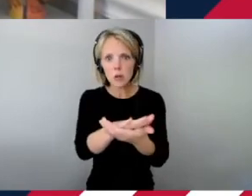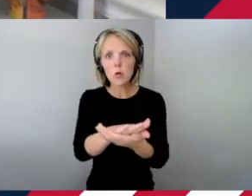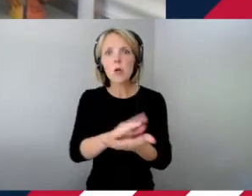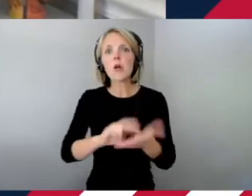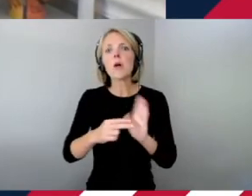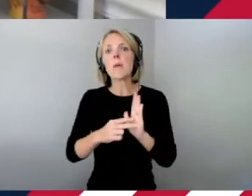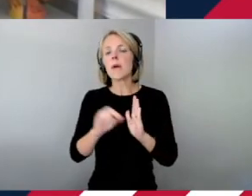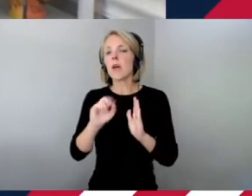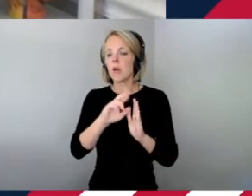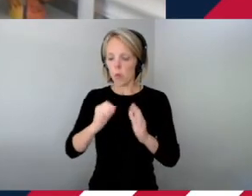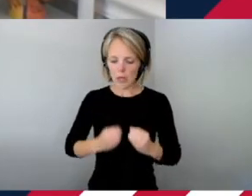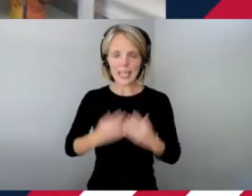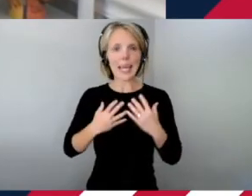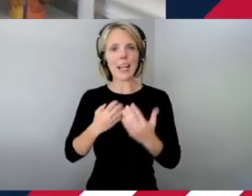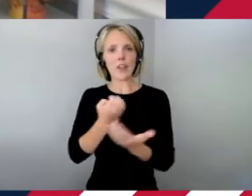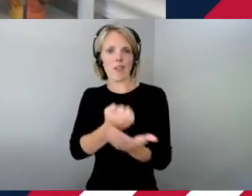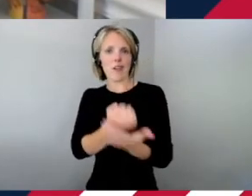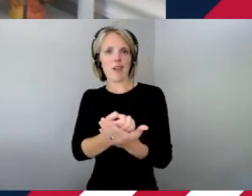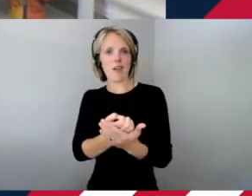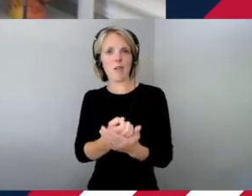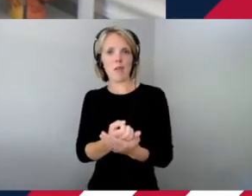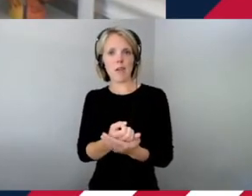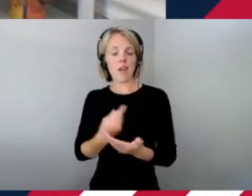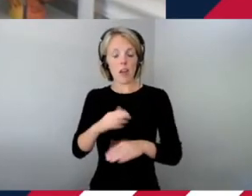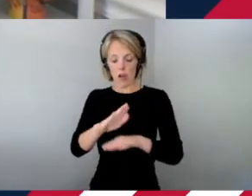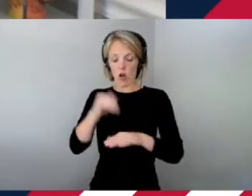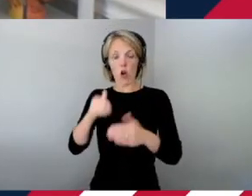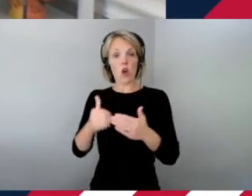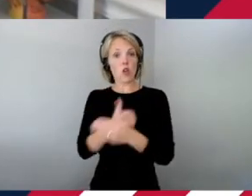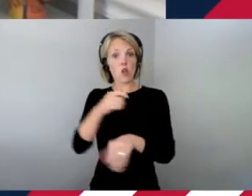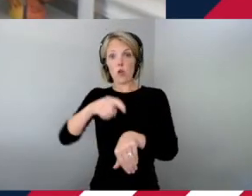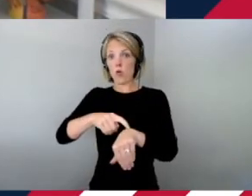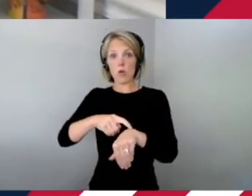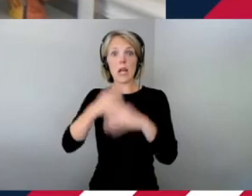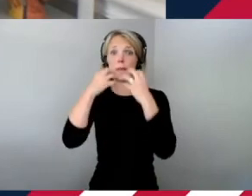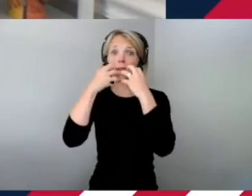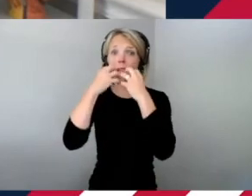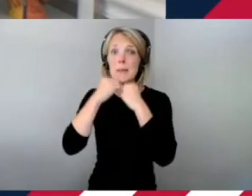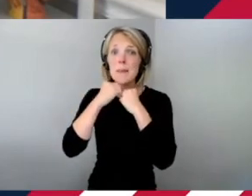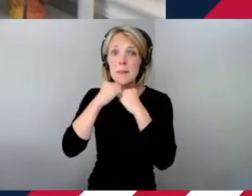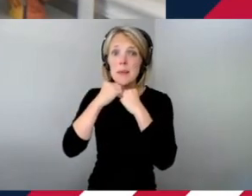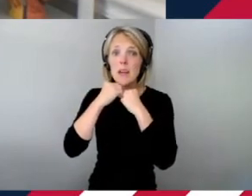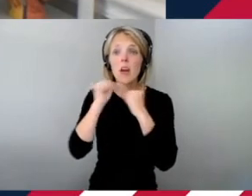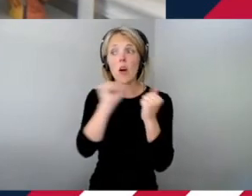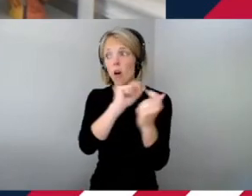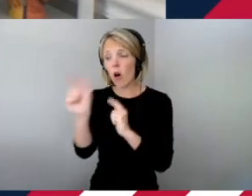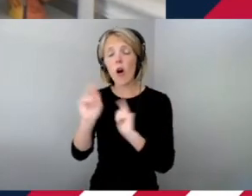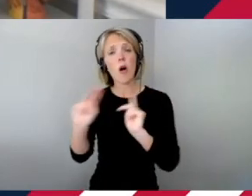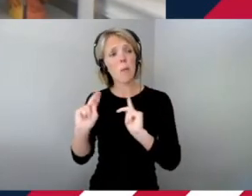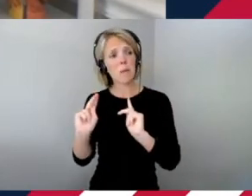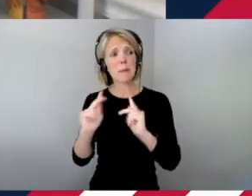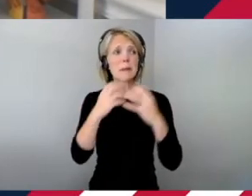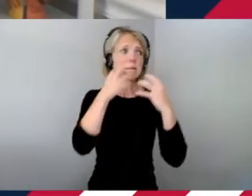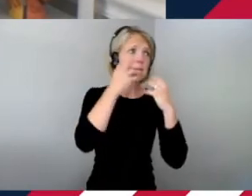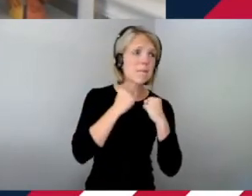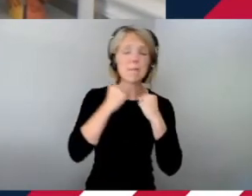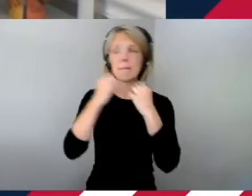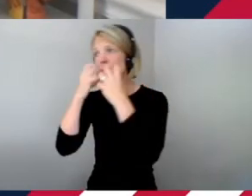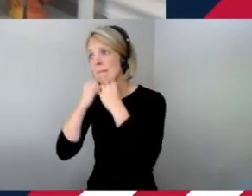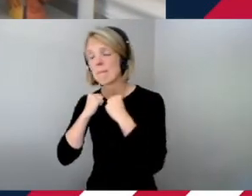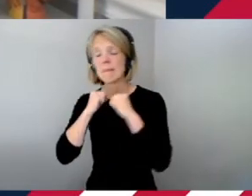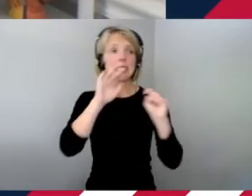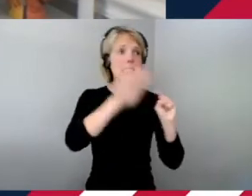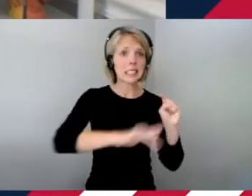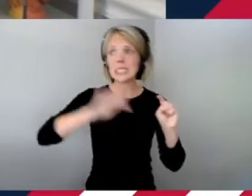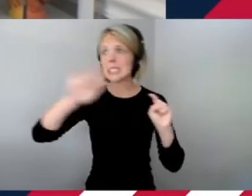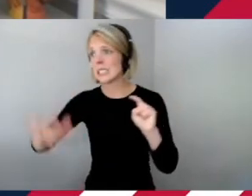re-energize our economy. It calls on a new era of compassion for all of our fellow Americans. This is such a